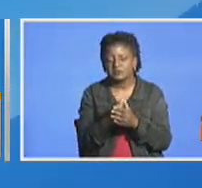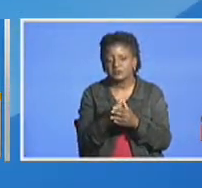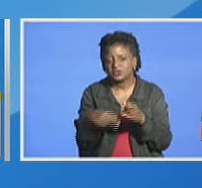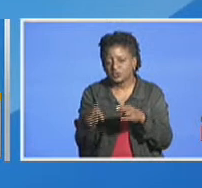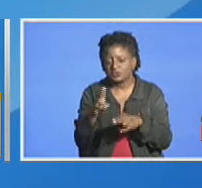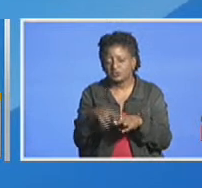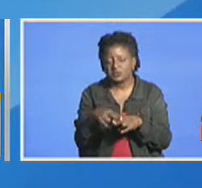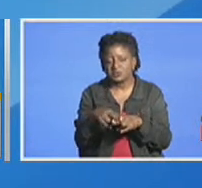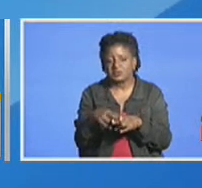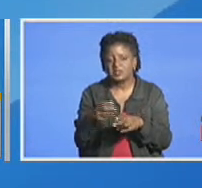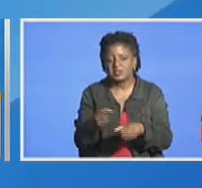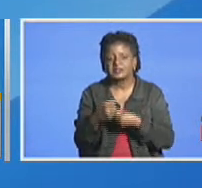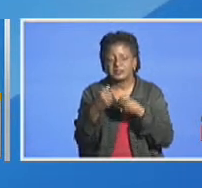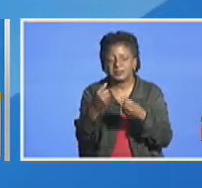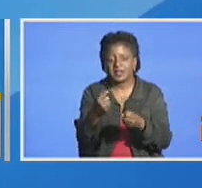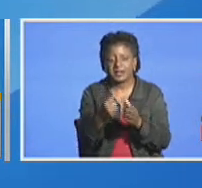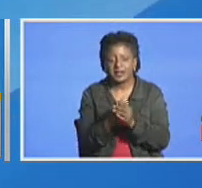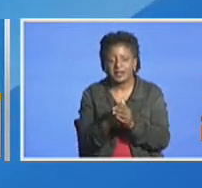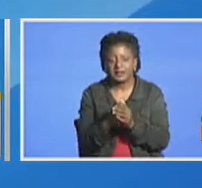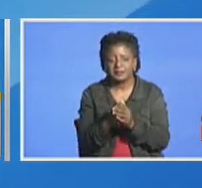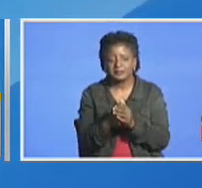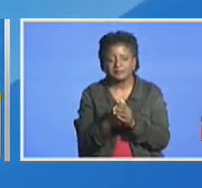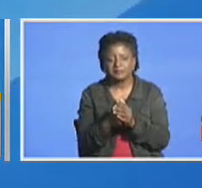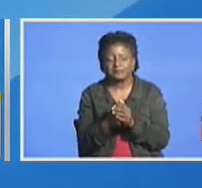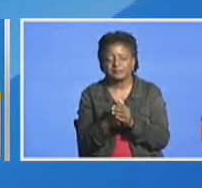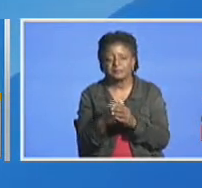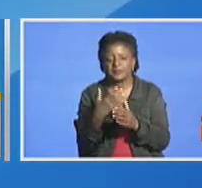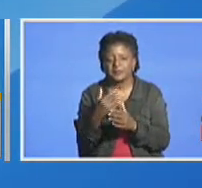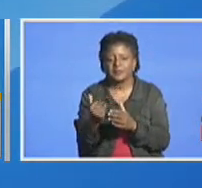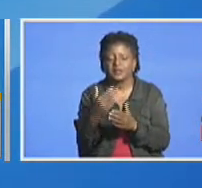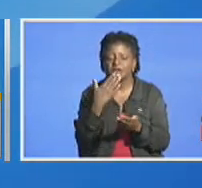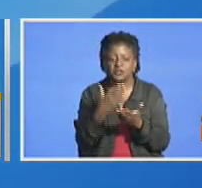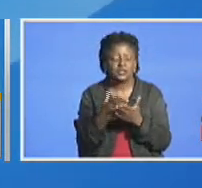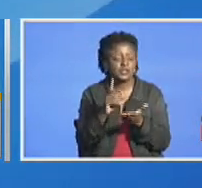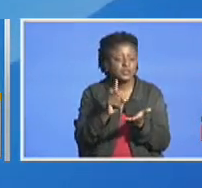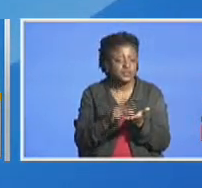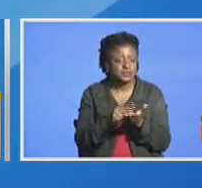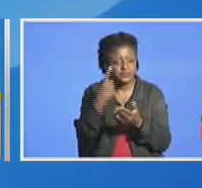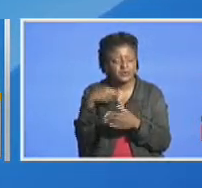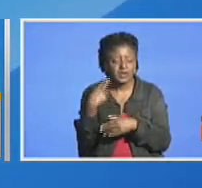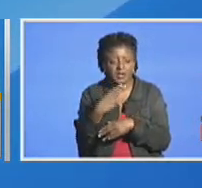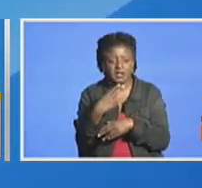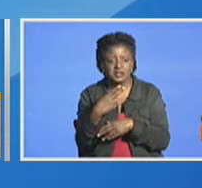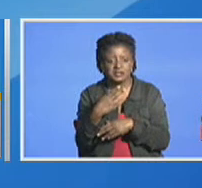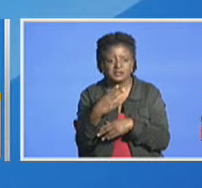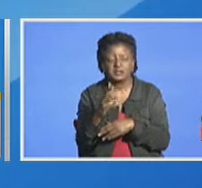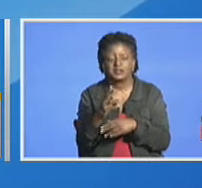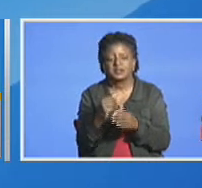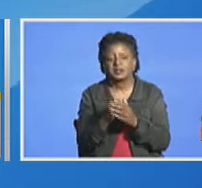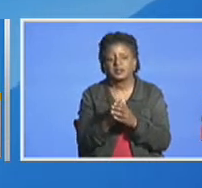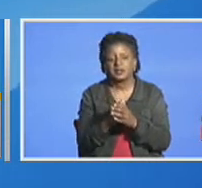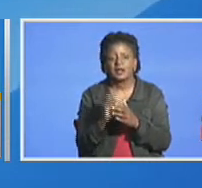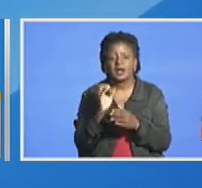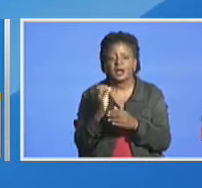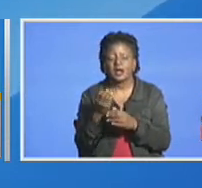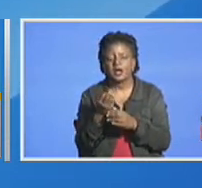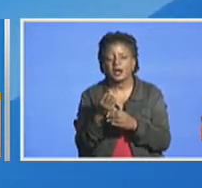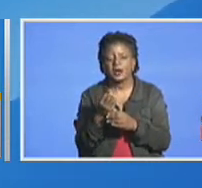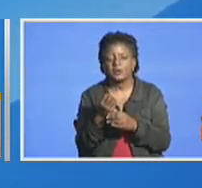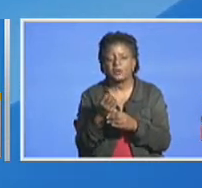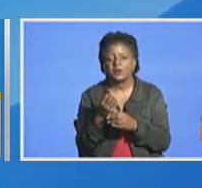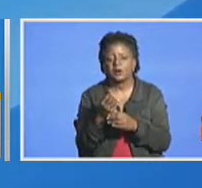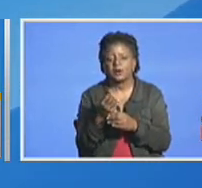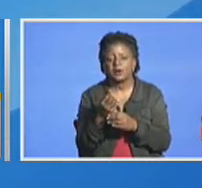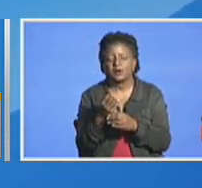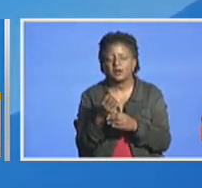good state of repair, and that's good news for us, as well as our shelters. Our shelters have